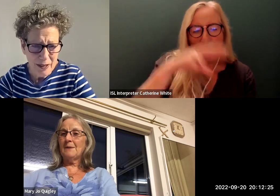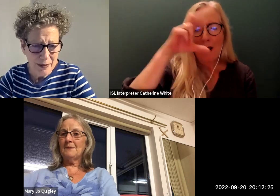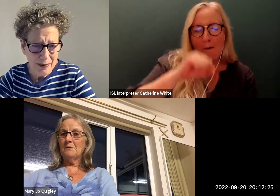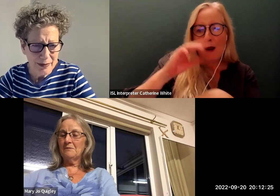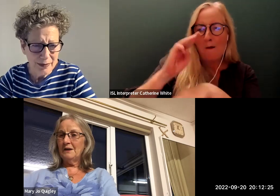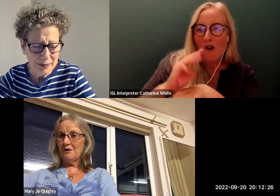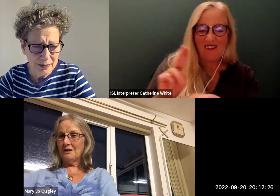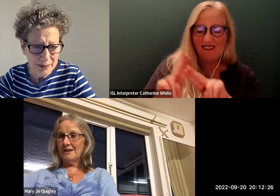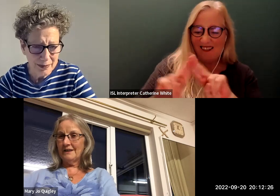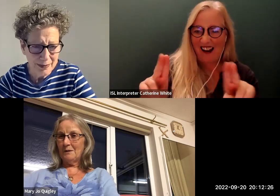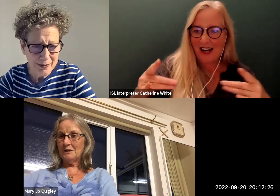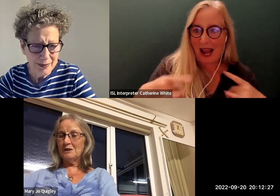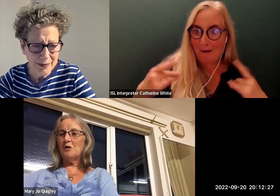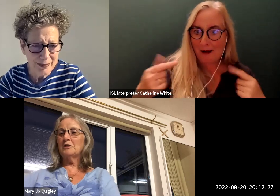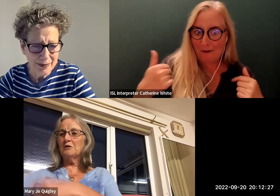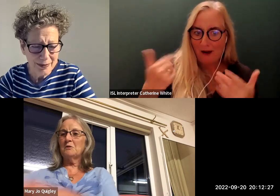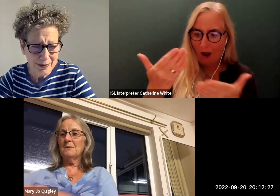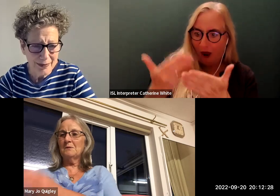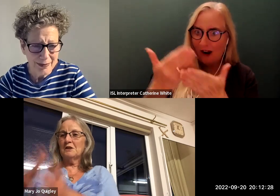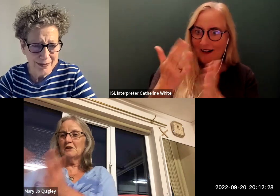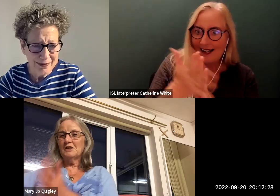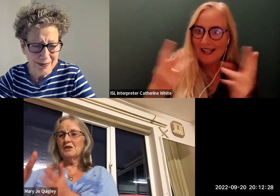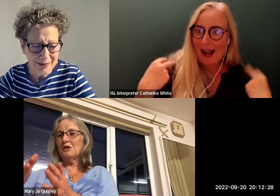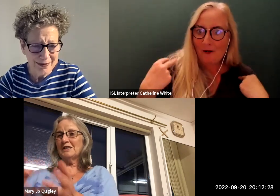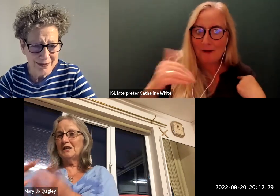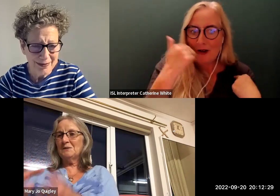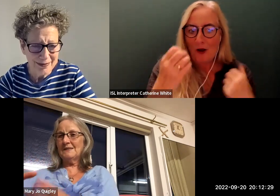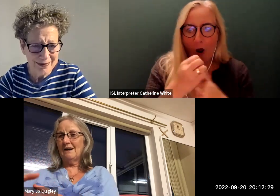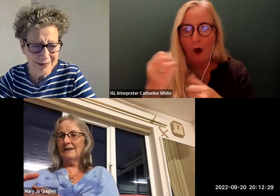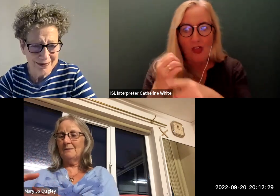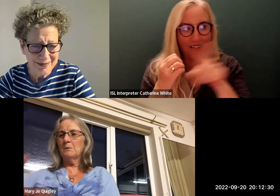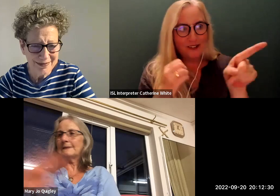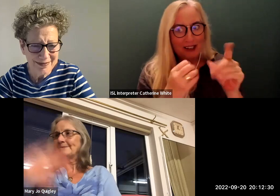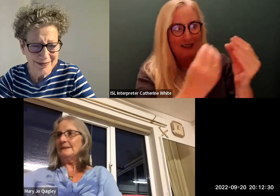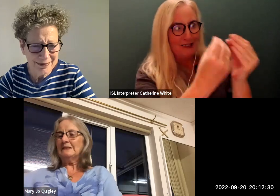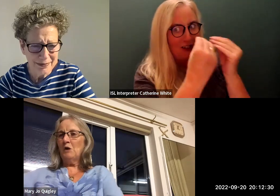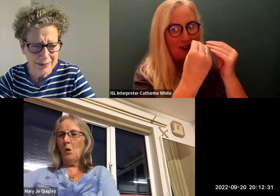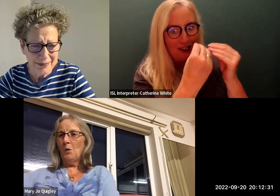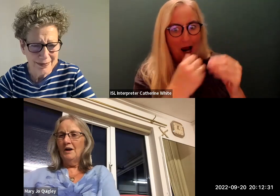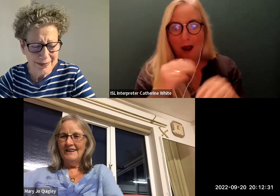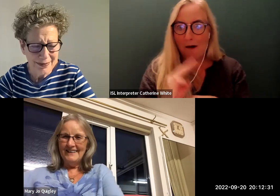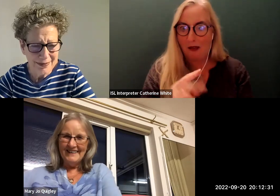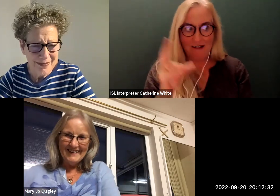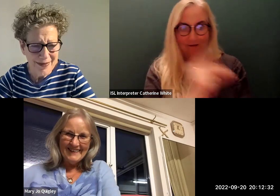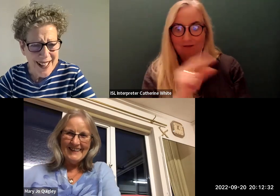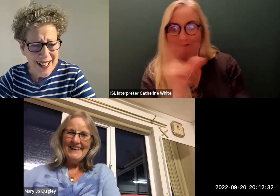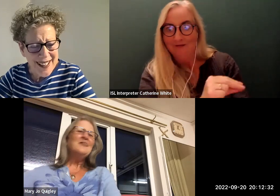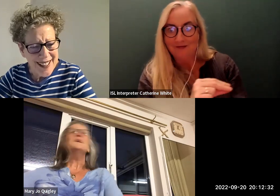being happy with me learning sign language, because all the other women were trying to teach me sign, and Mum was like, no.